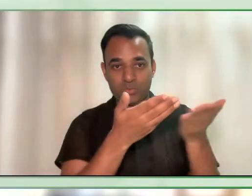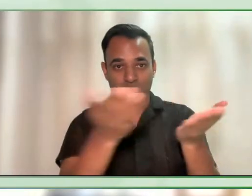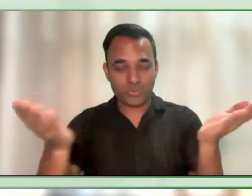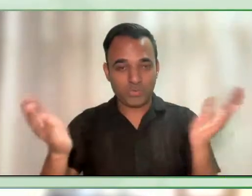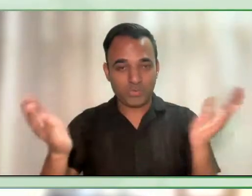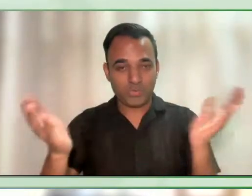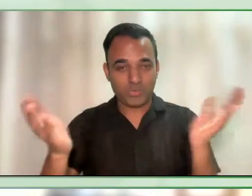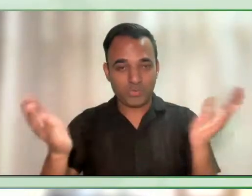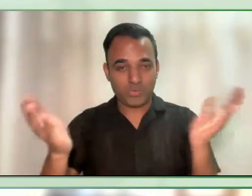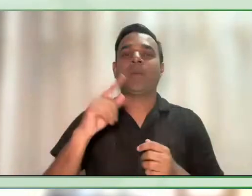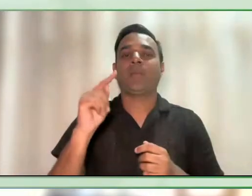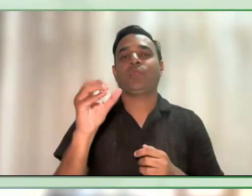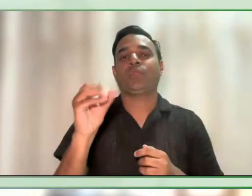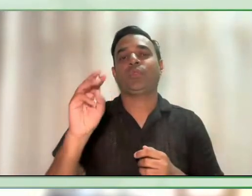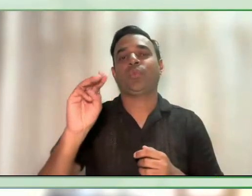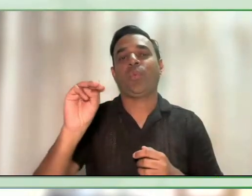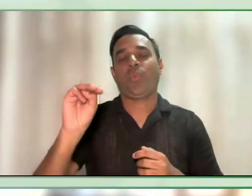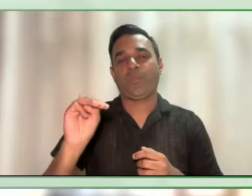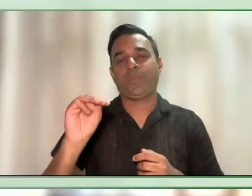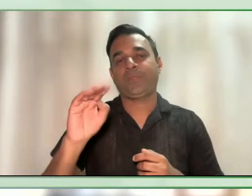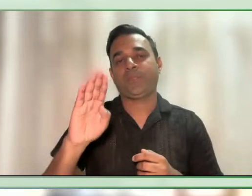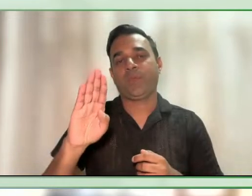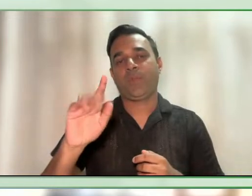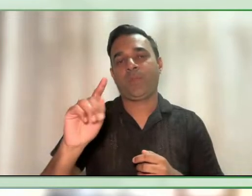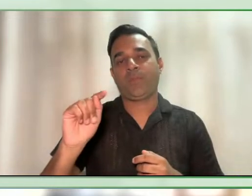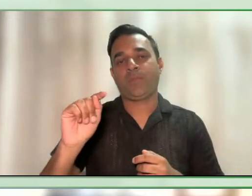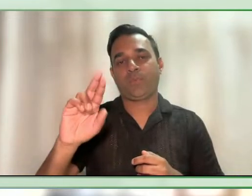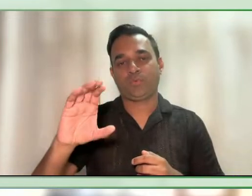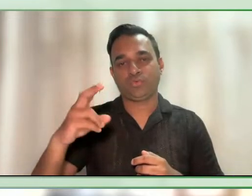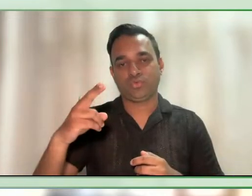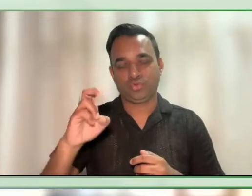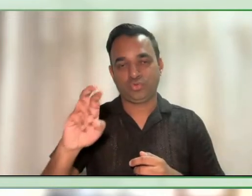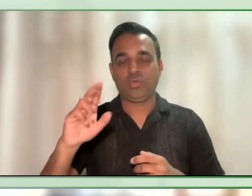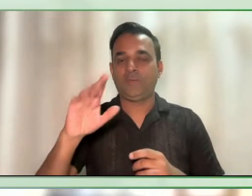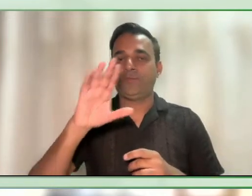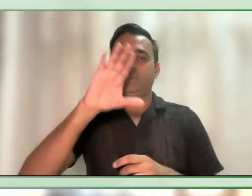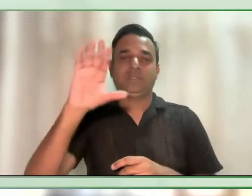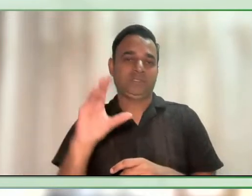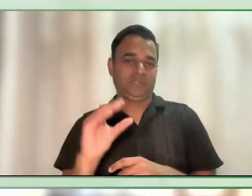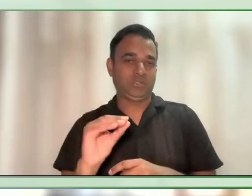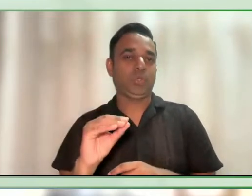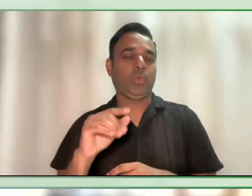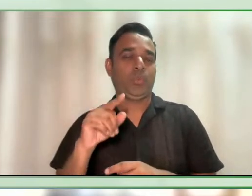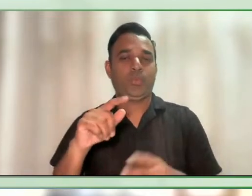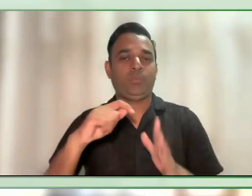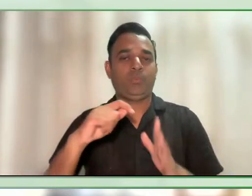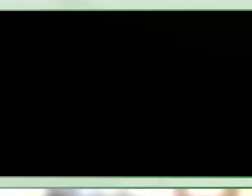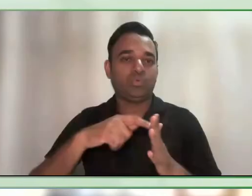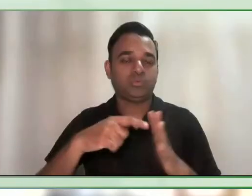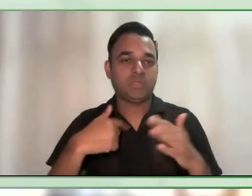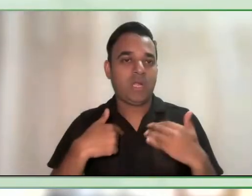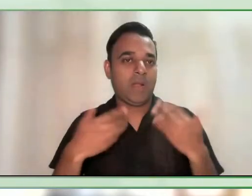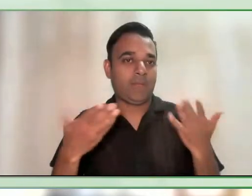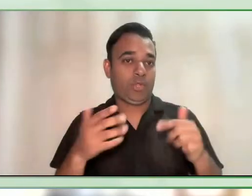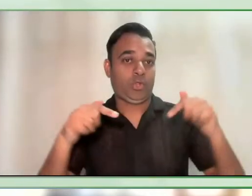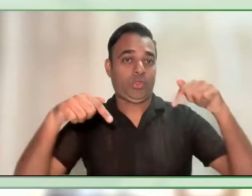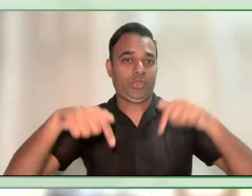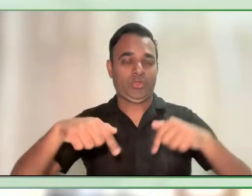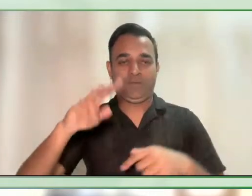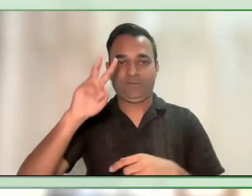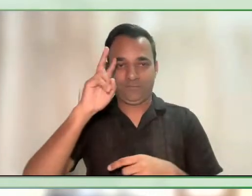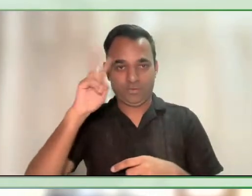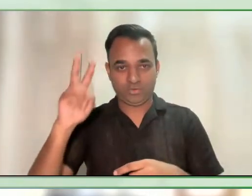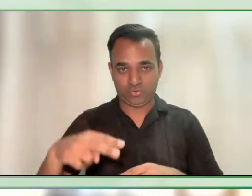here in Vienna talking to my pal, Professor Michael Stein, who is